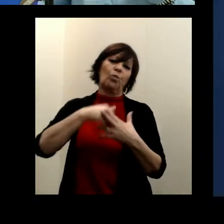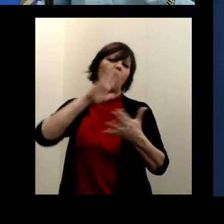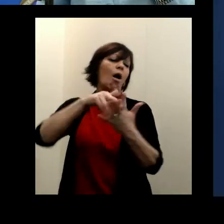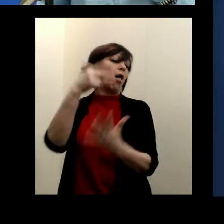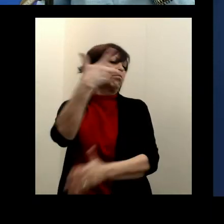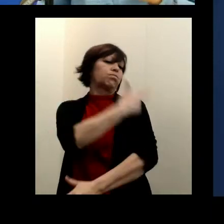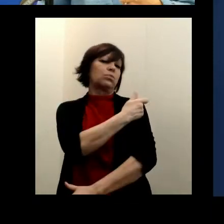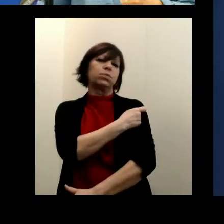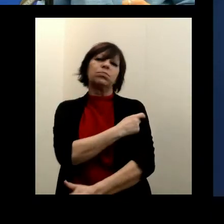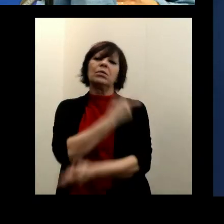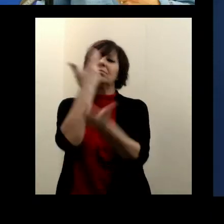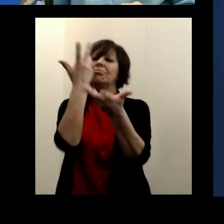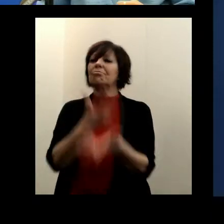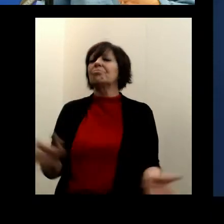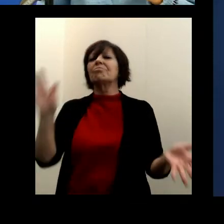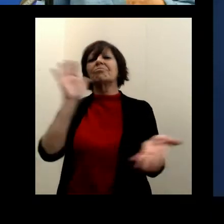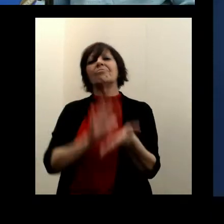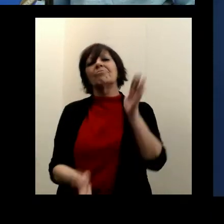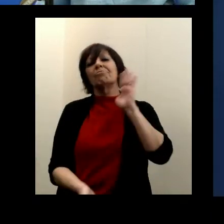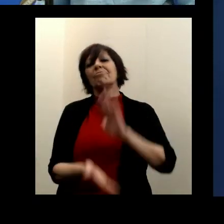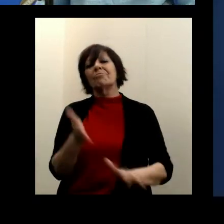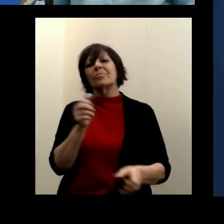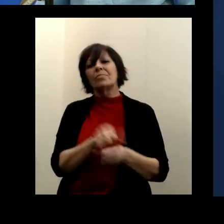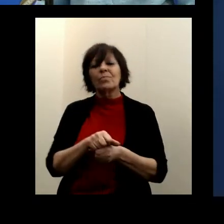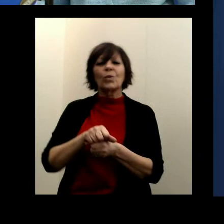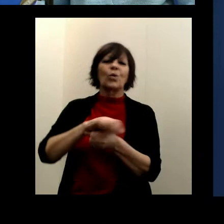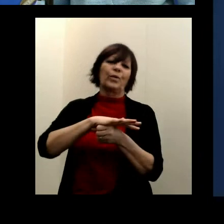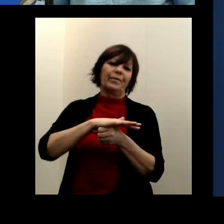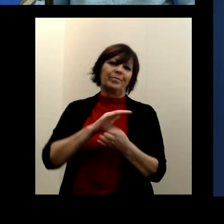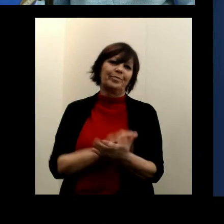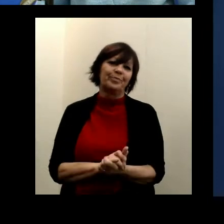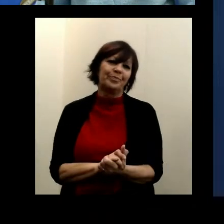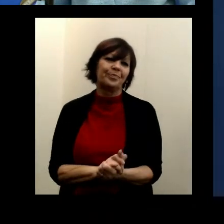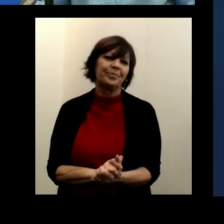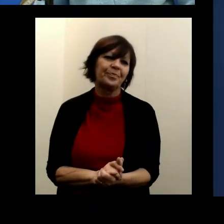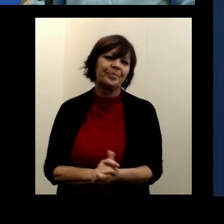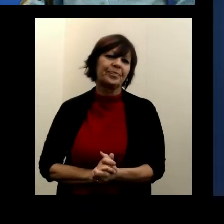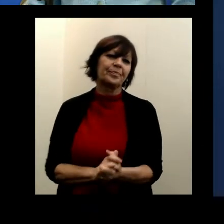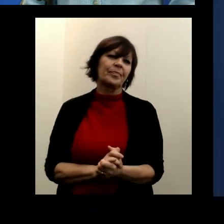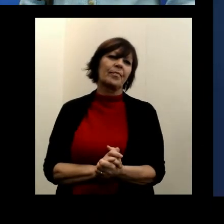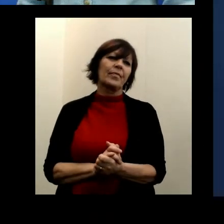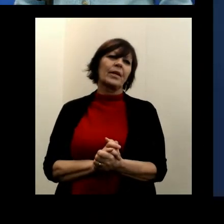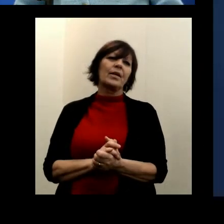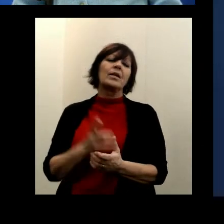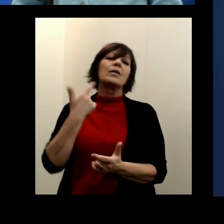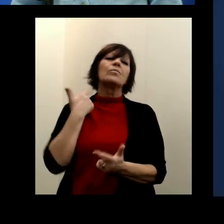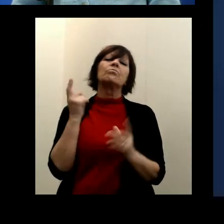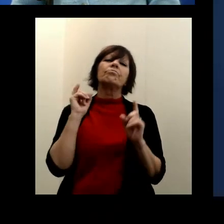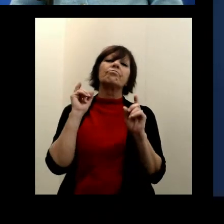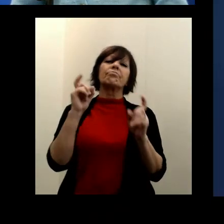immunized and we're all able to get over the hump of our pandemic. So just